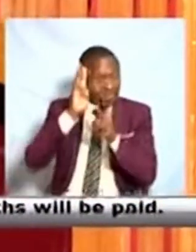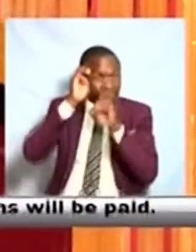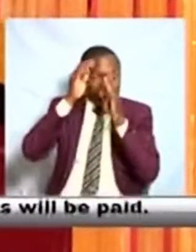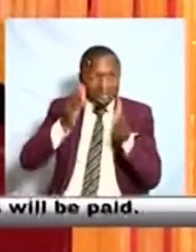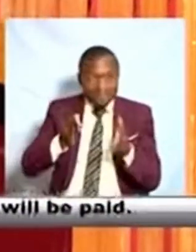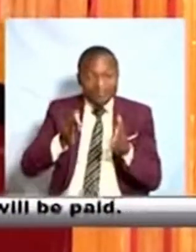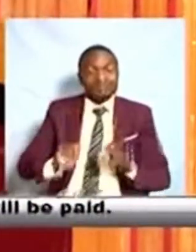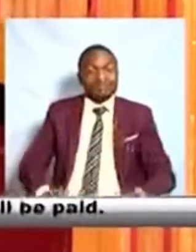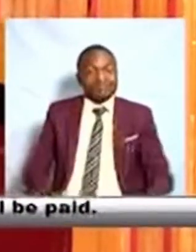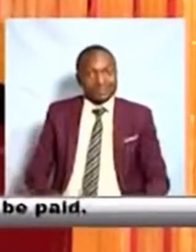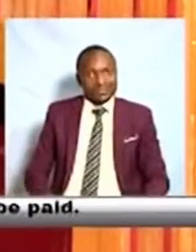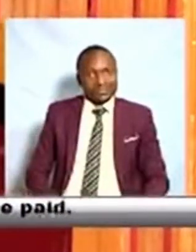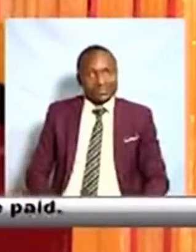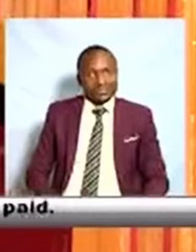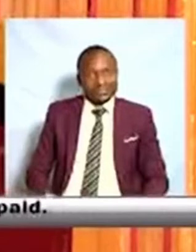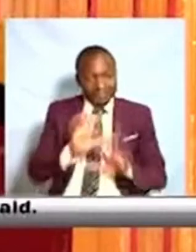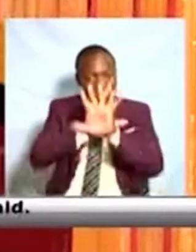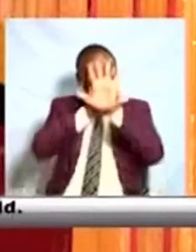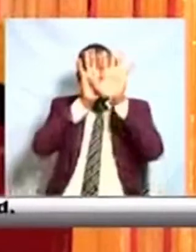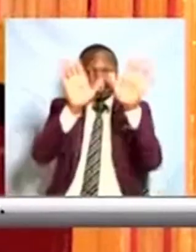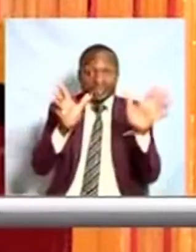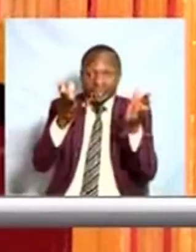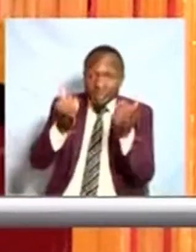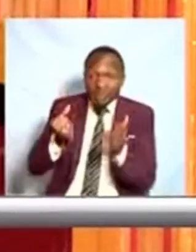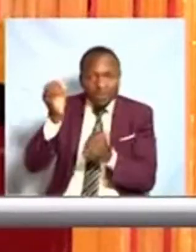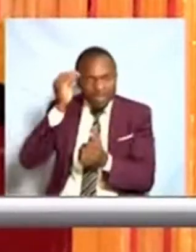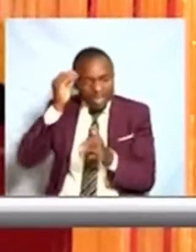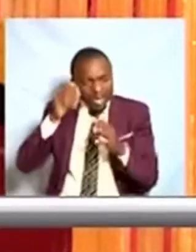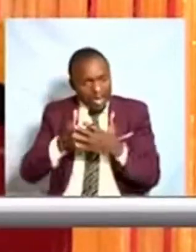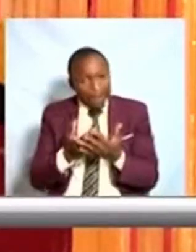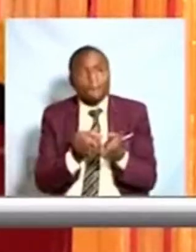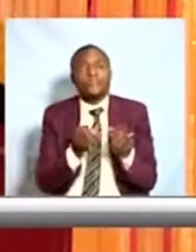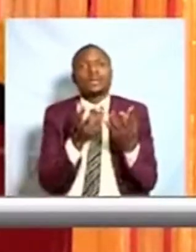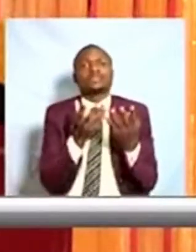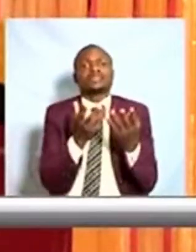for the sake of clarity, wanted to find out how much